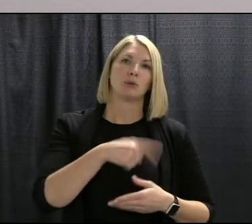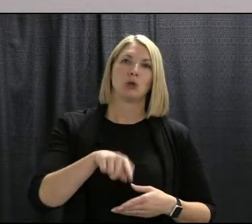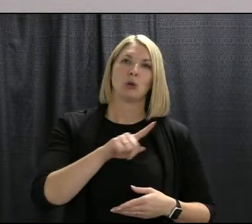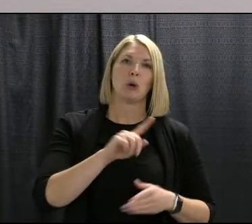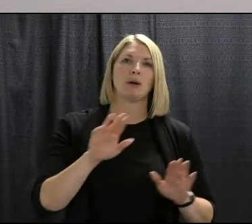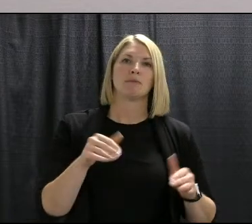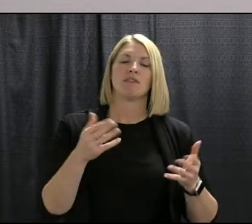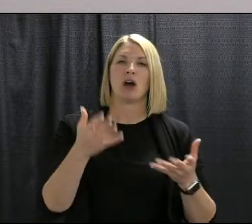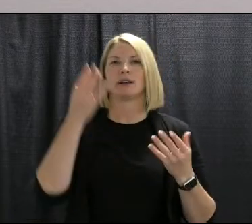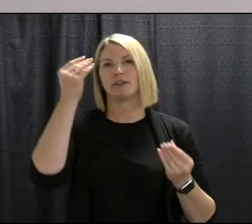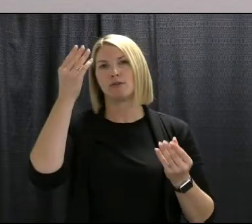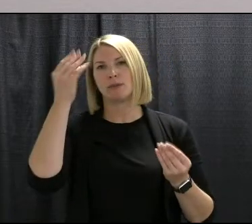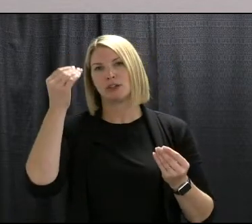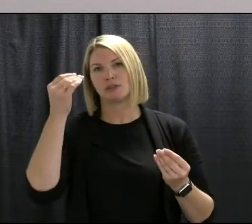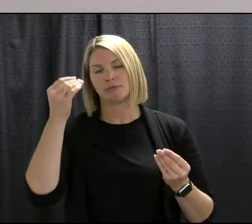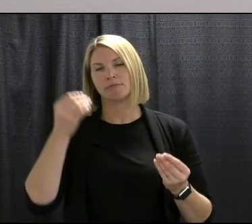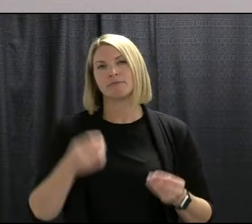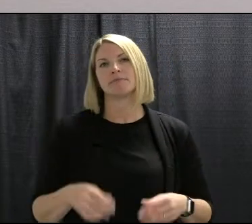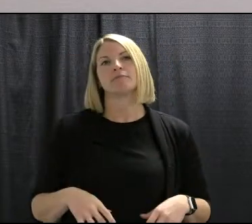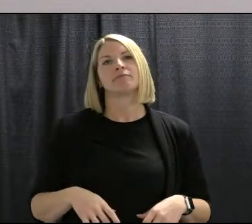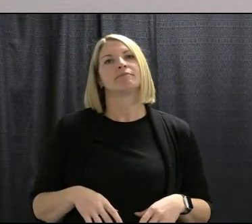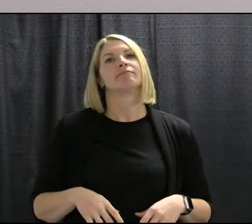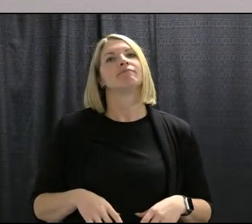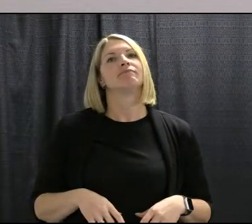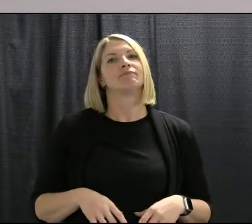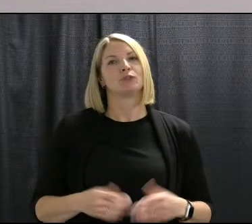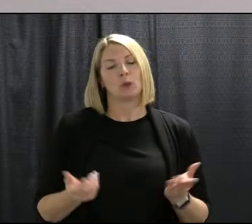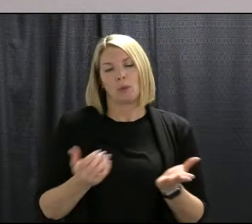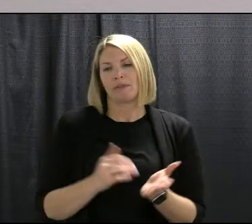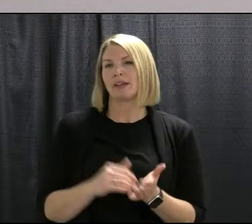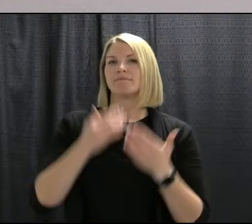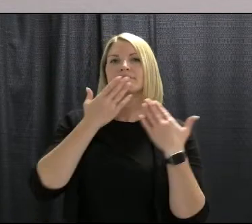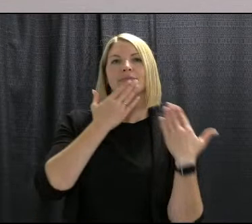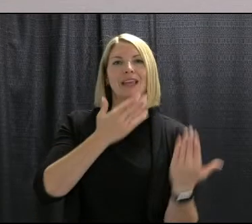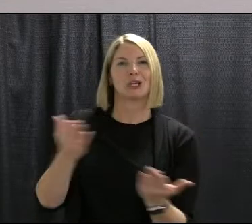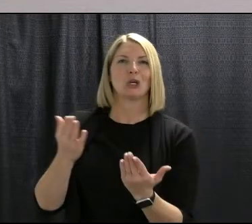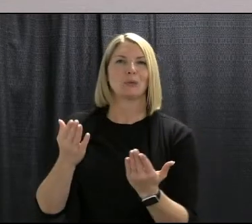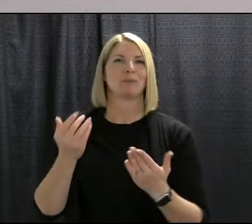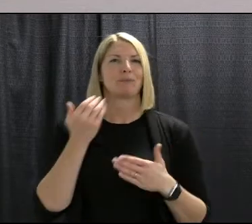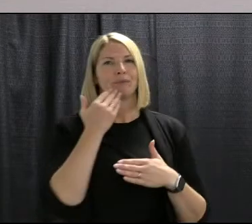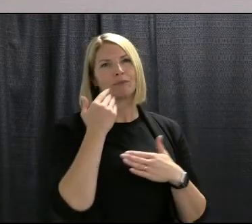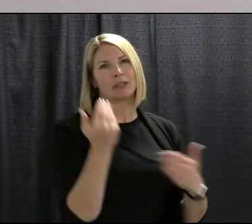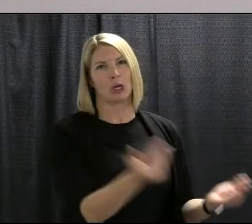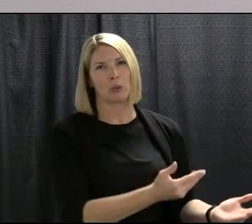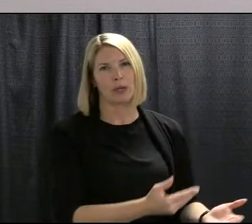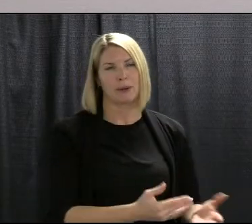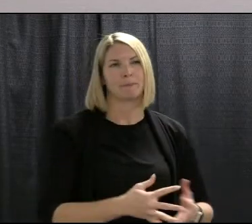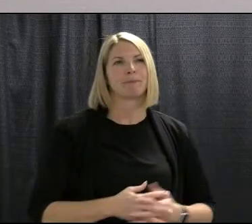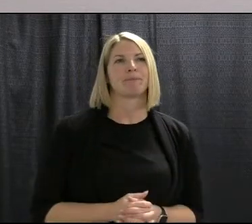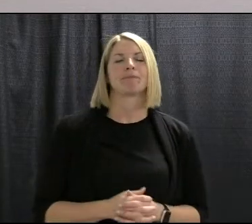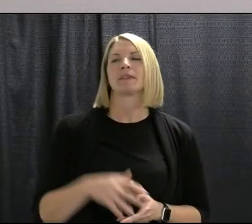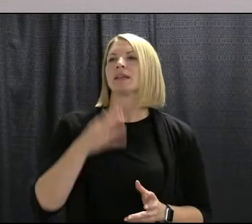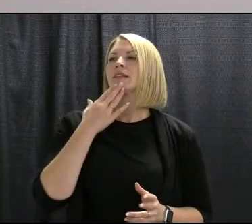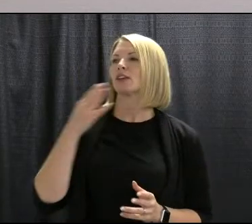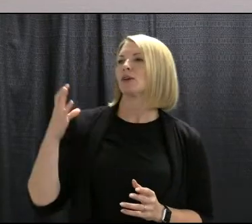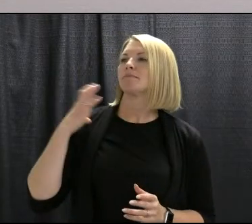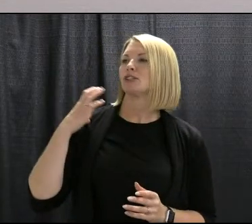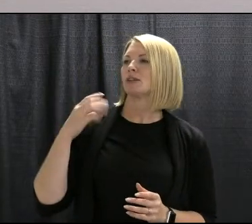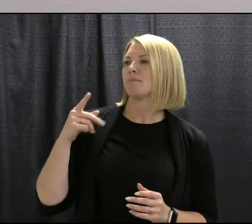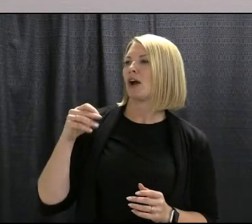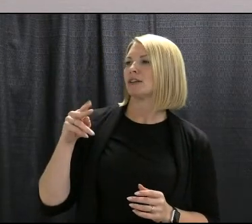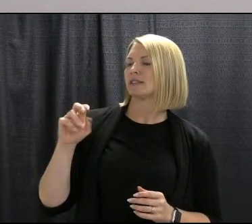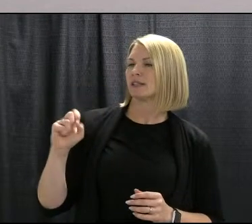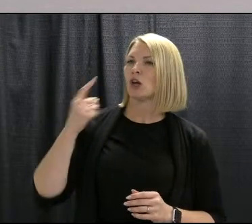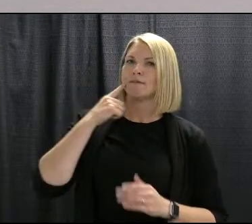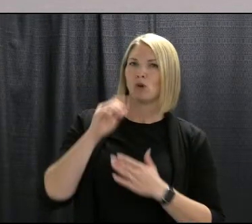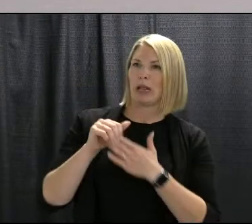you would need. That goes for everyone, of course. So on that note, I think we're Thank you. good. Thank you. Thank And you. thank you, Minister Parsons, for leading the charge on